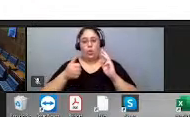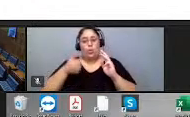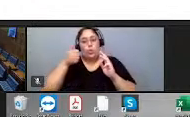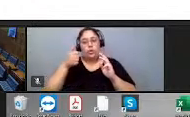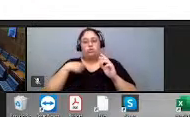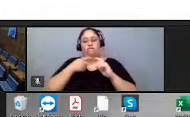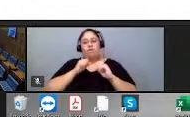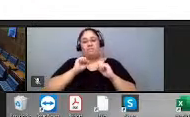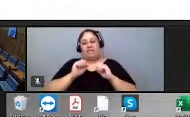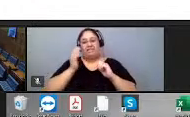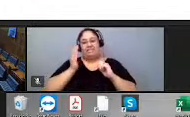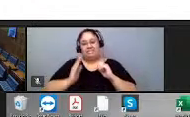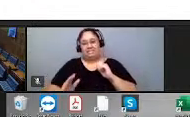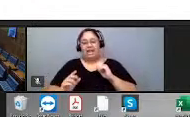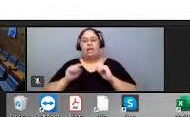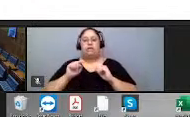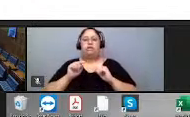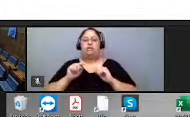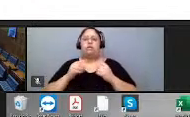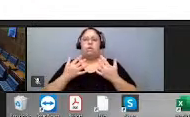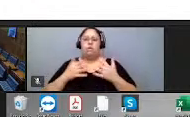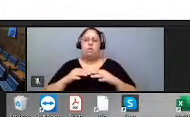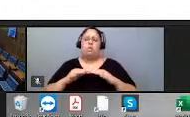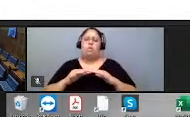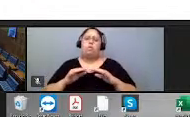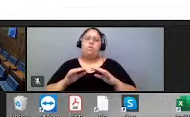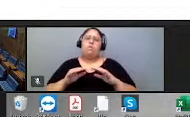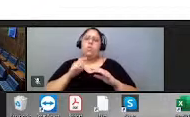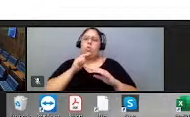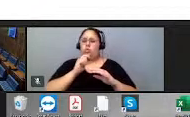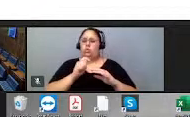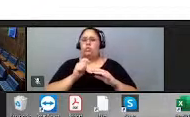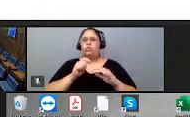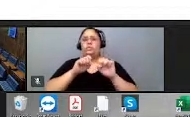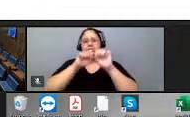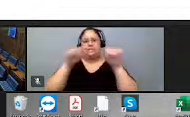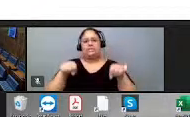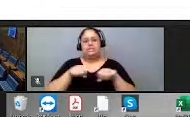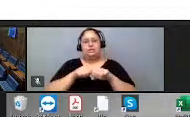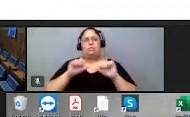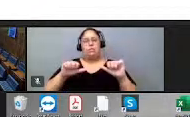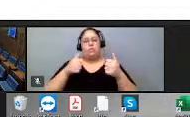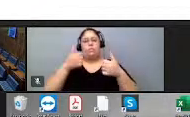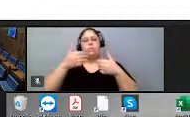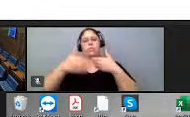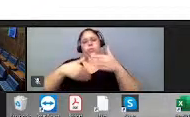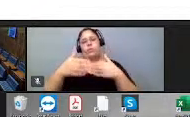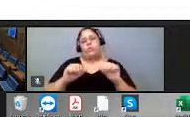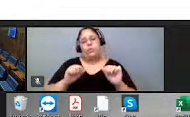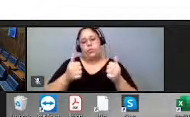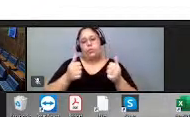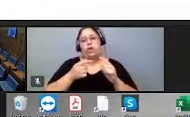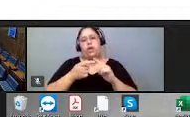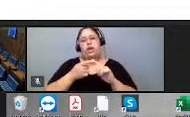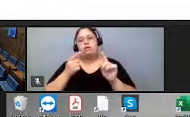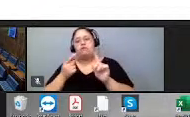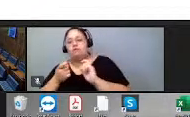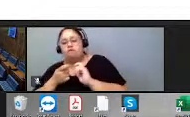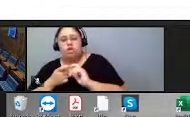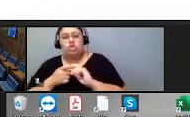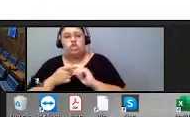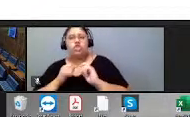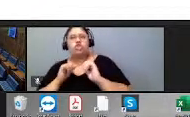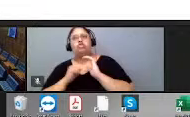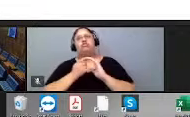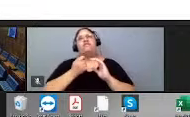side it's actually gone it's really I think that the system has gone very well and just just a